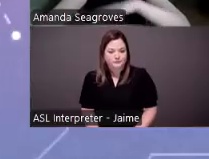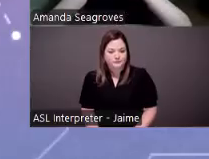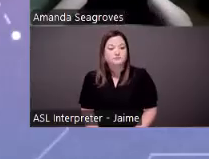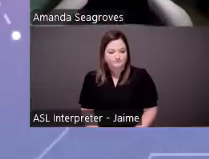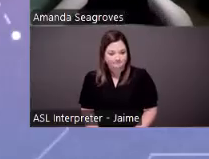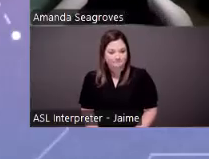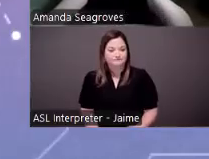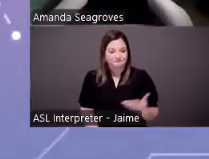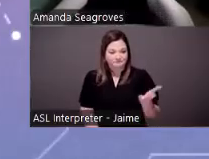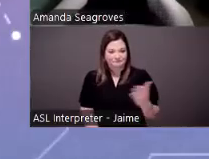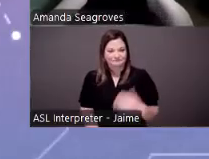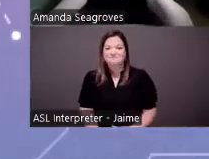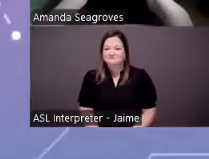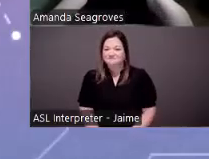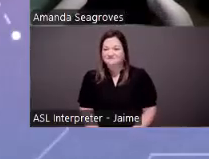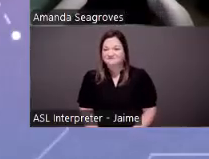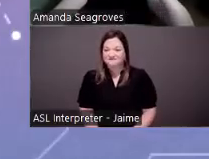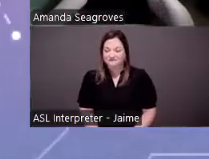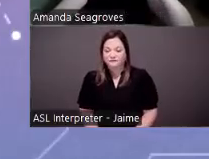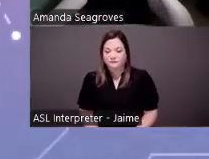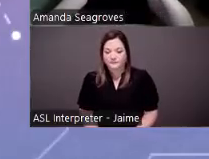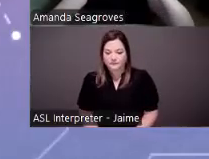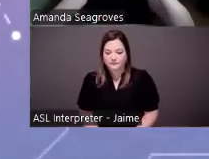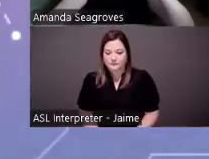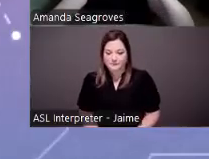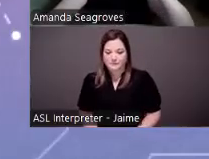yes, here we go. Awesome.